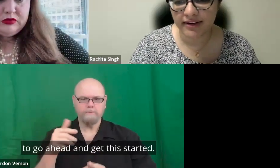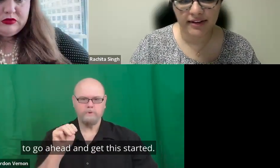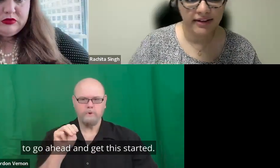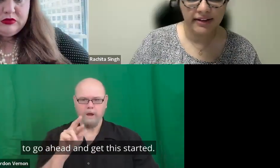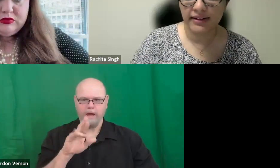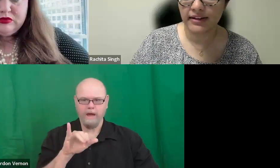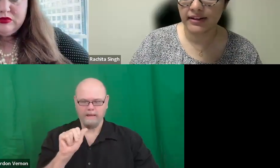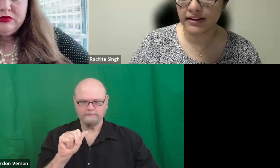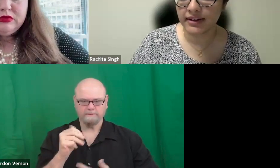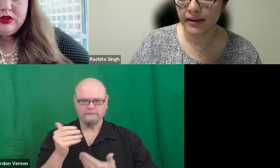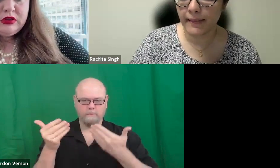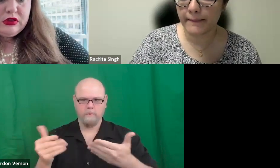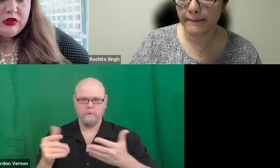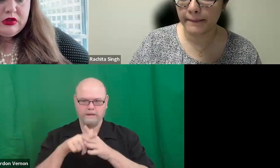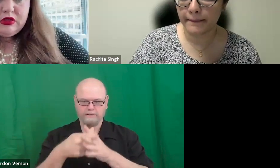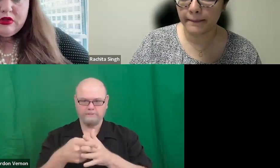this started.